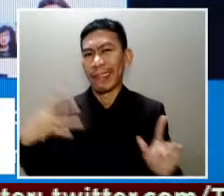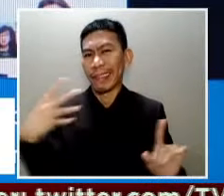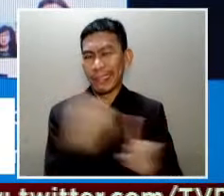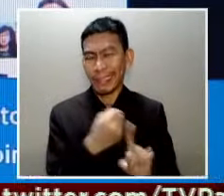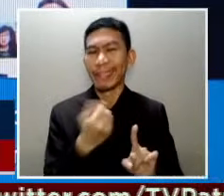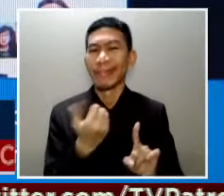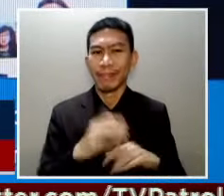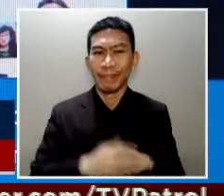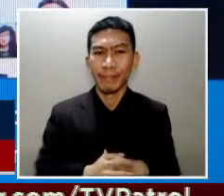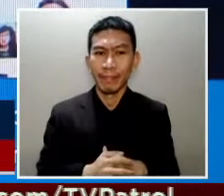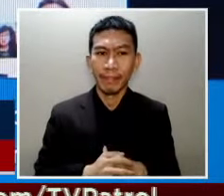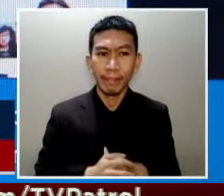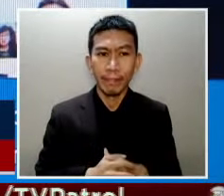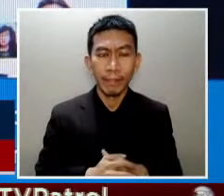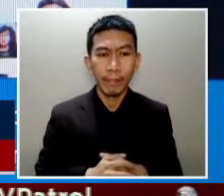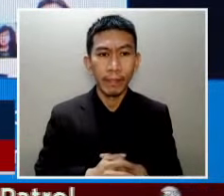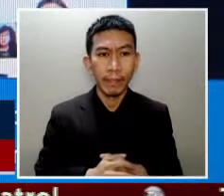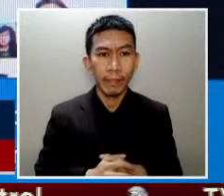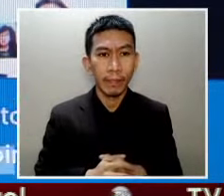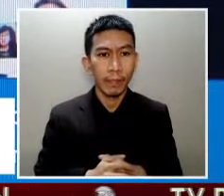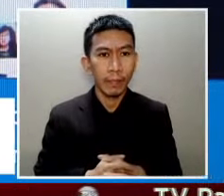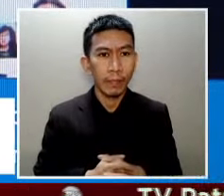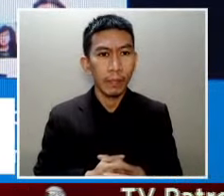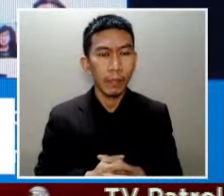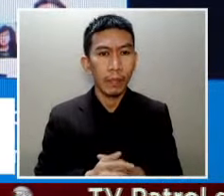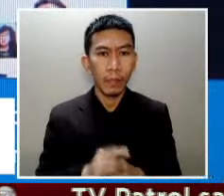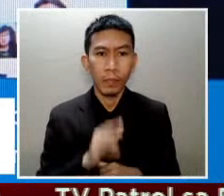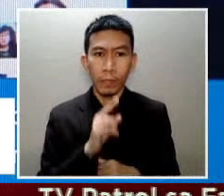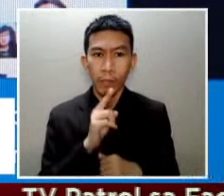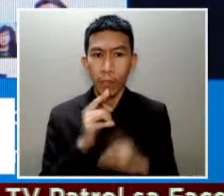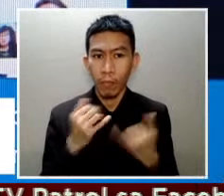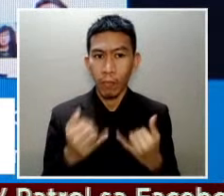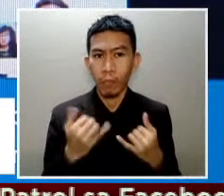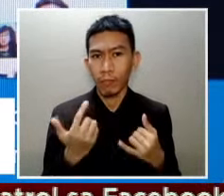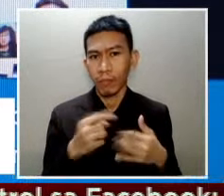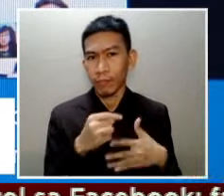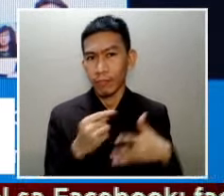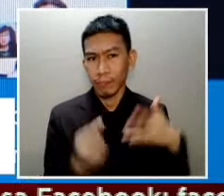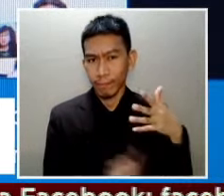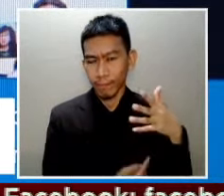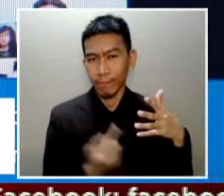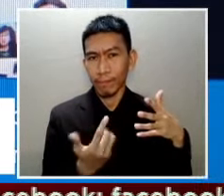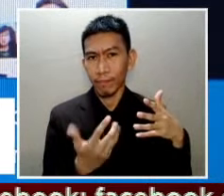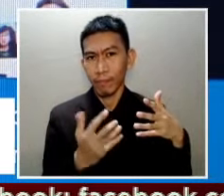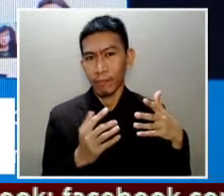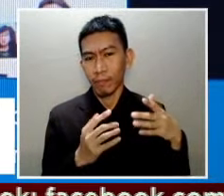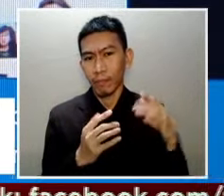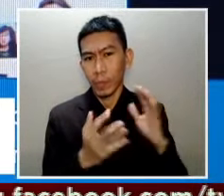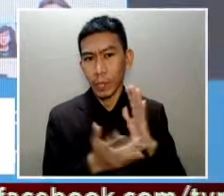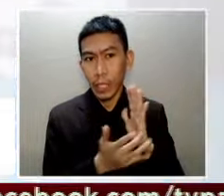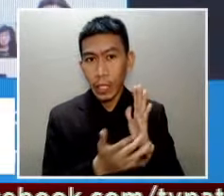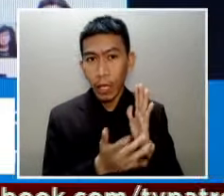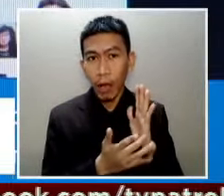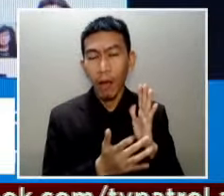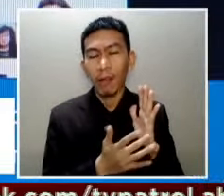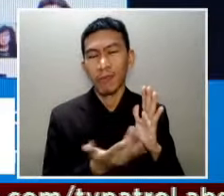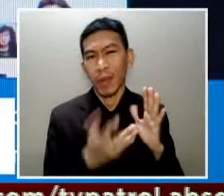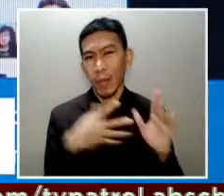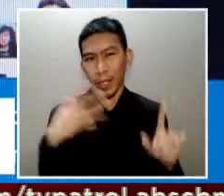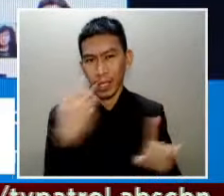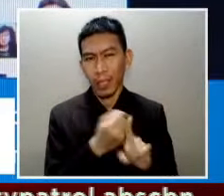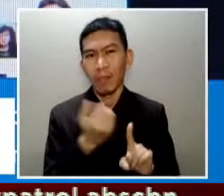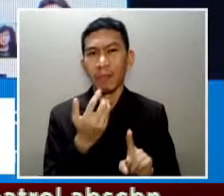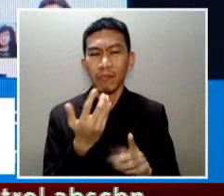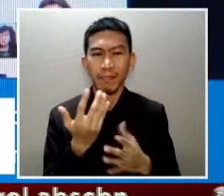all were affected by this pandemic not only physical but also technical aspect there are